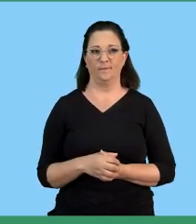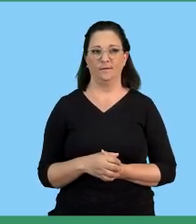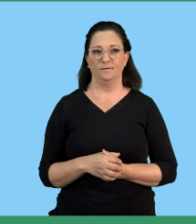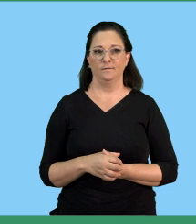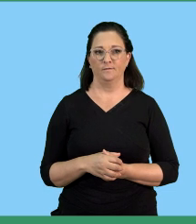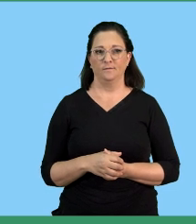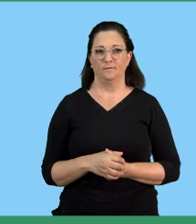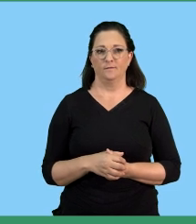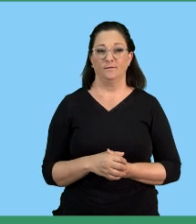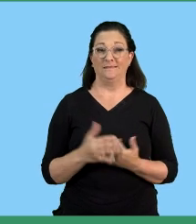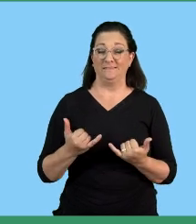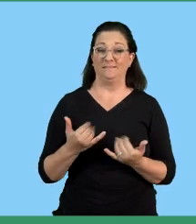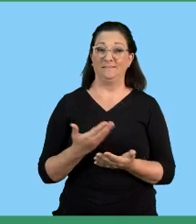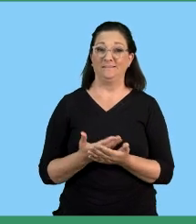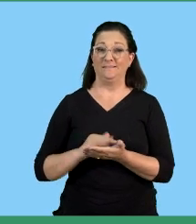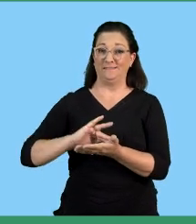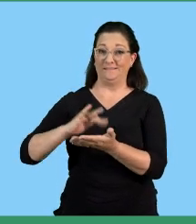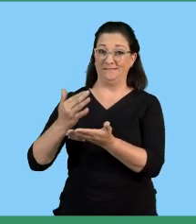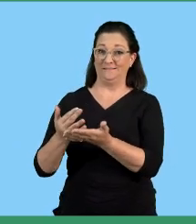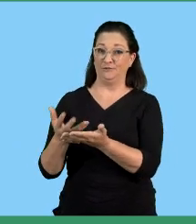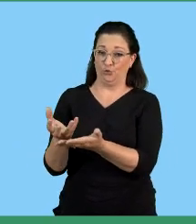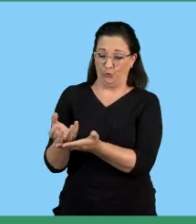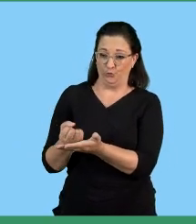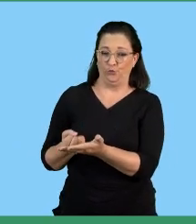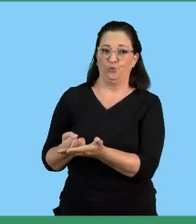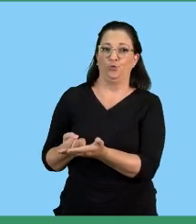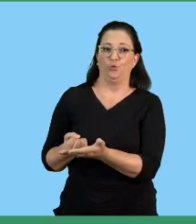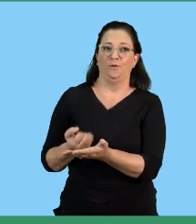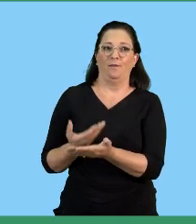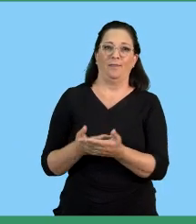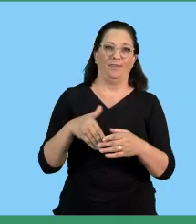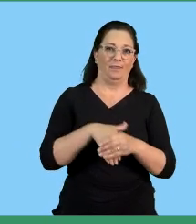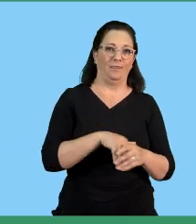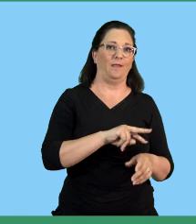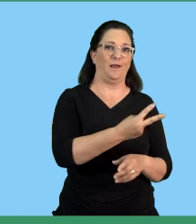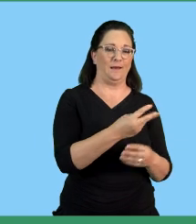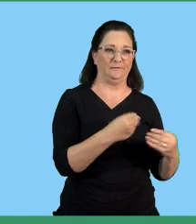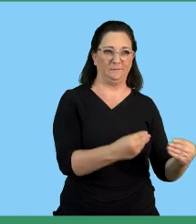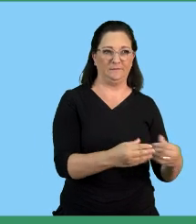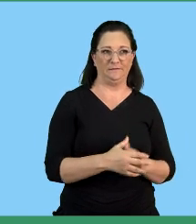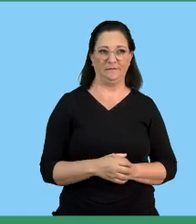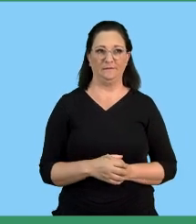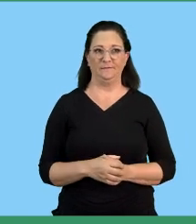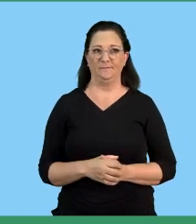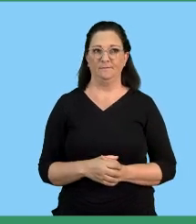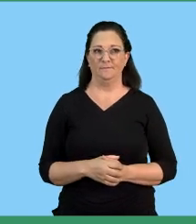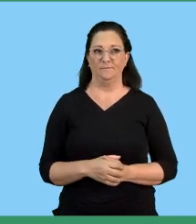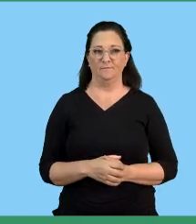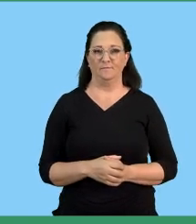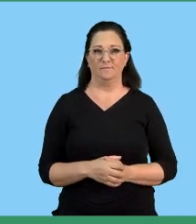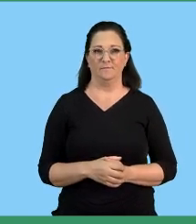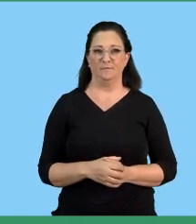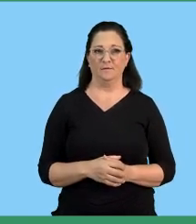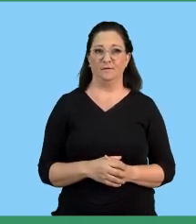Process used to withdraw its investment in another business. So that is divesting. Then, when